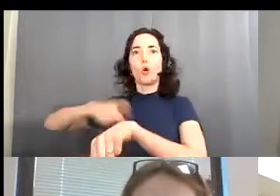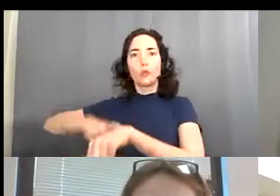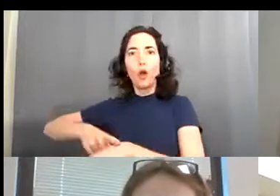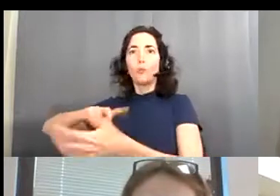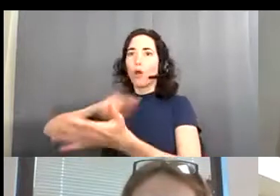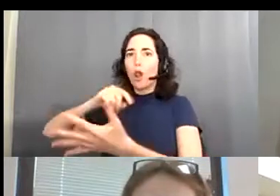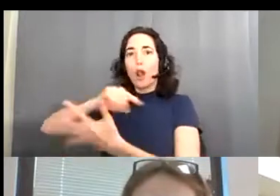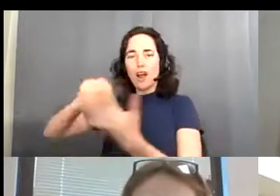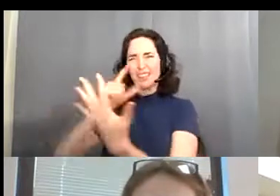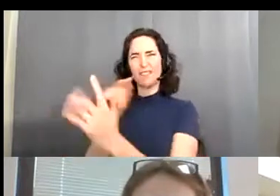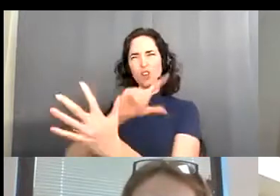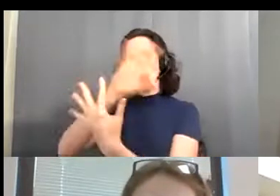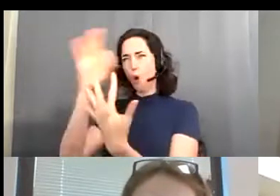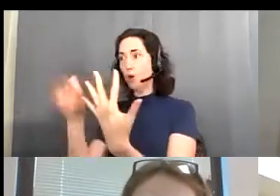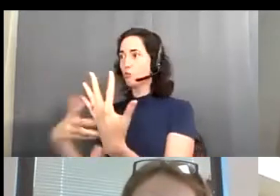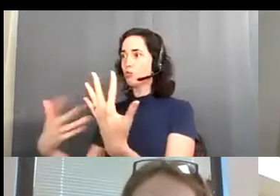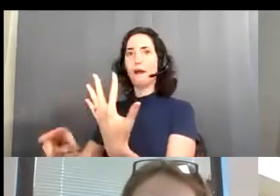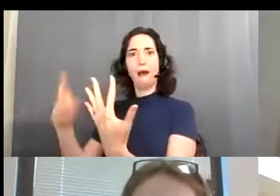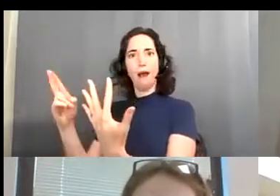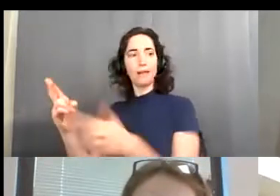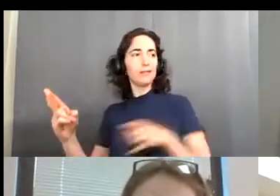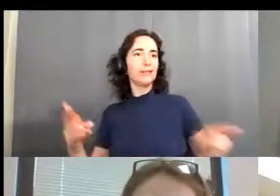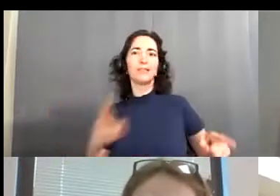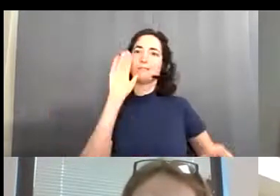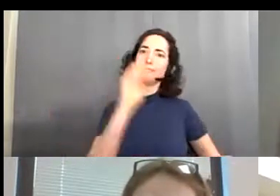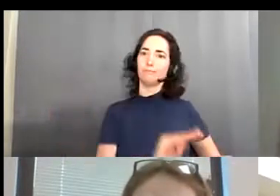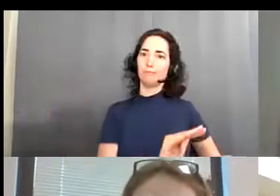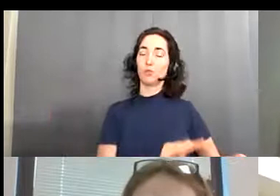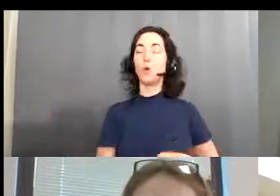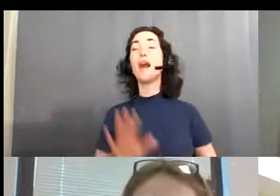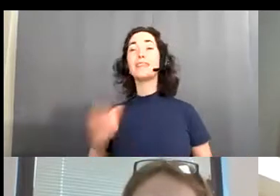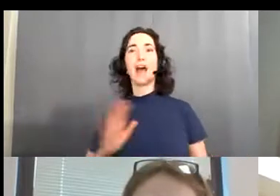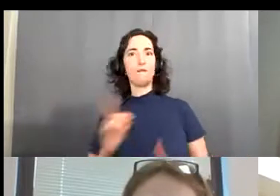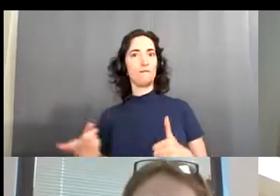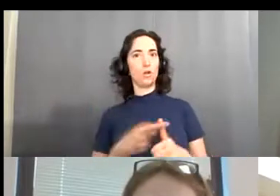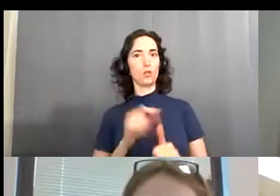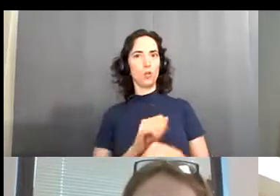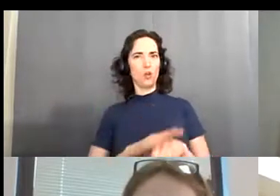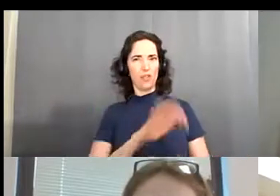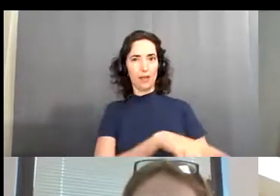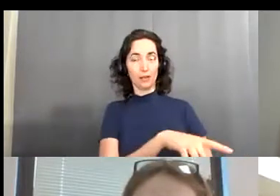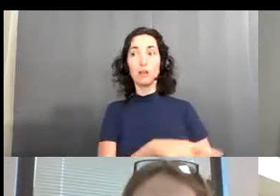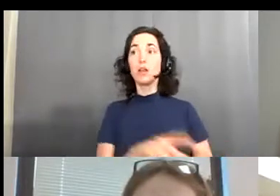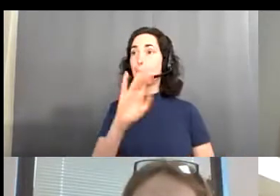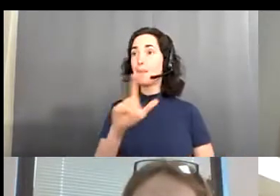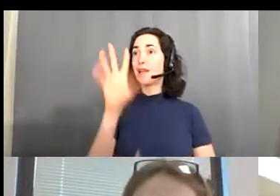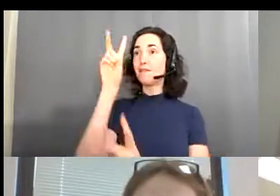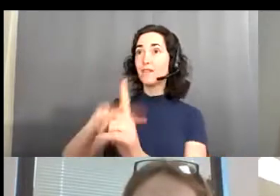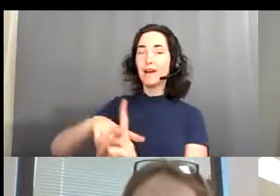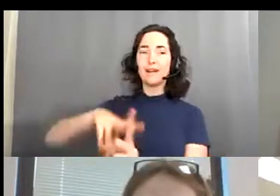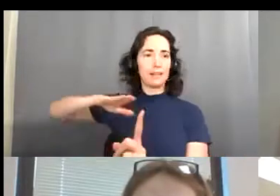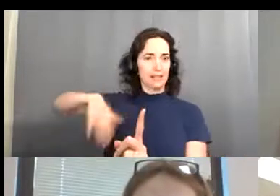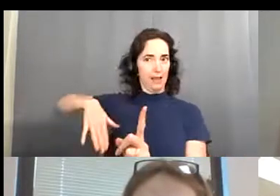continuum. That's the first thing that we'll be working on. Don't have a bill filed yet. Once a bill is filed, we'll certainly share